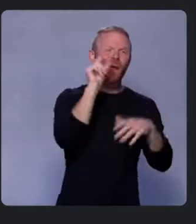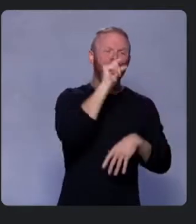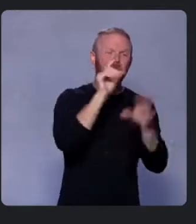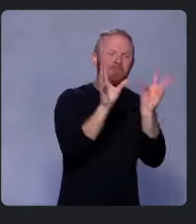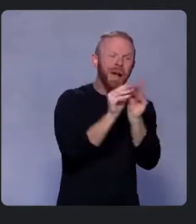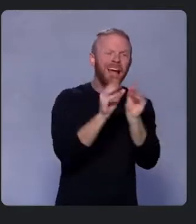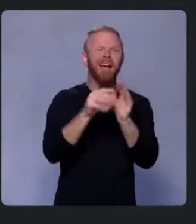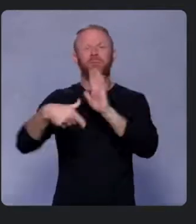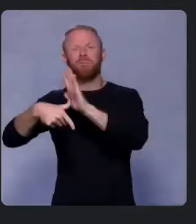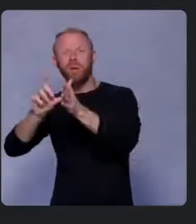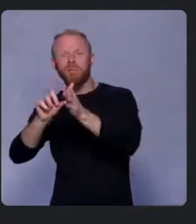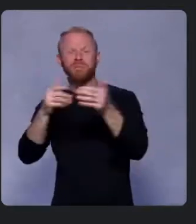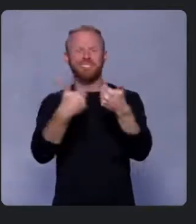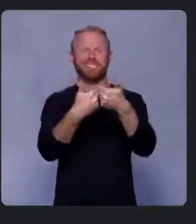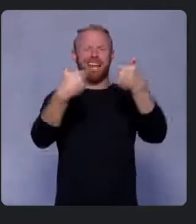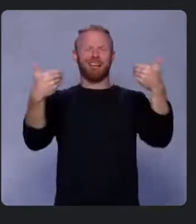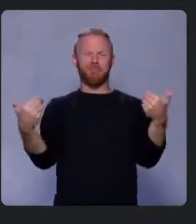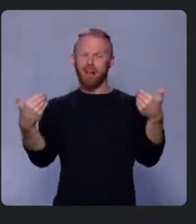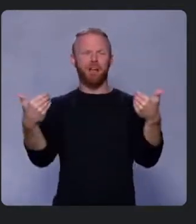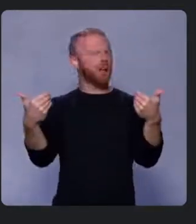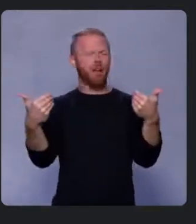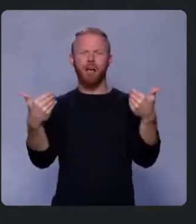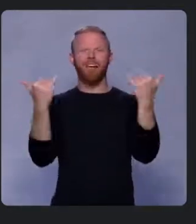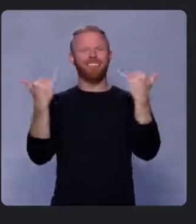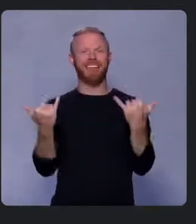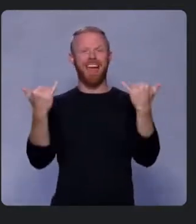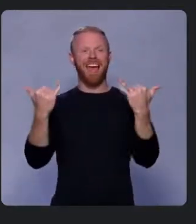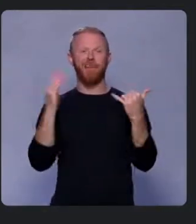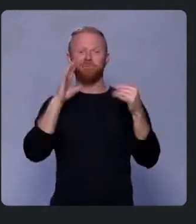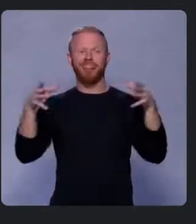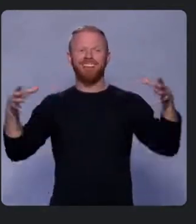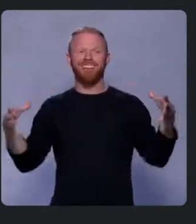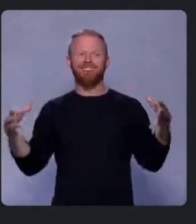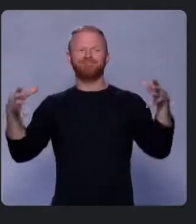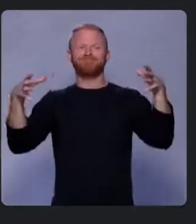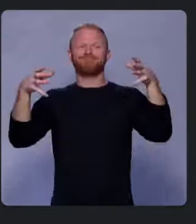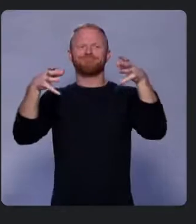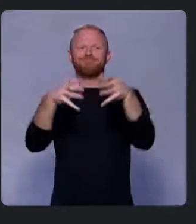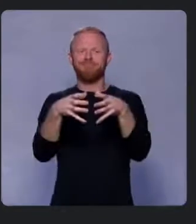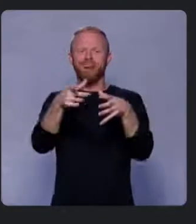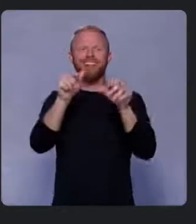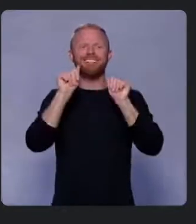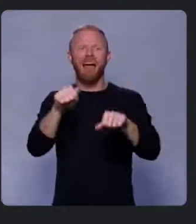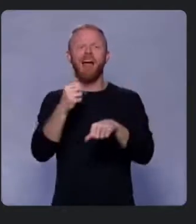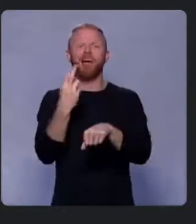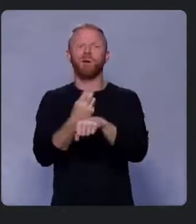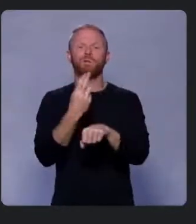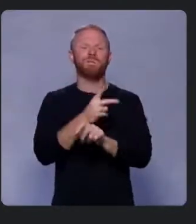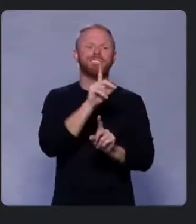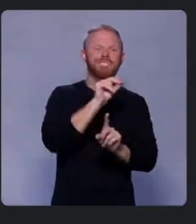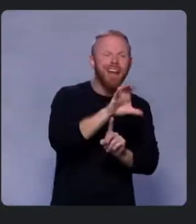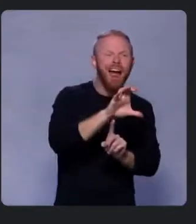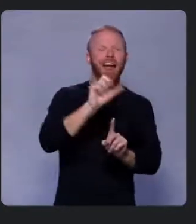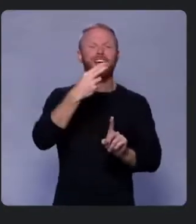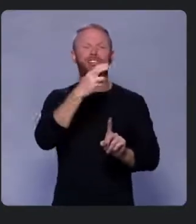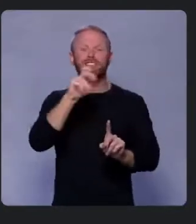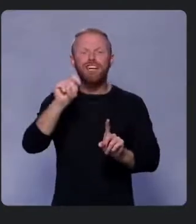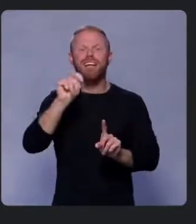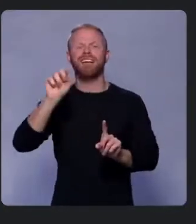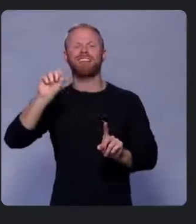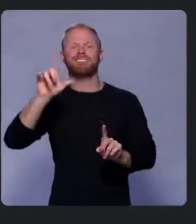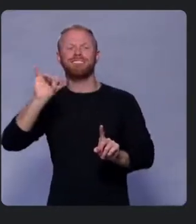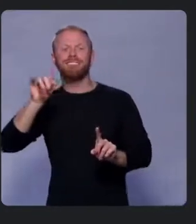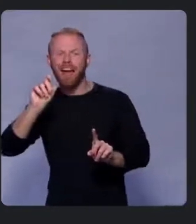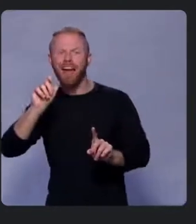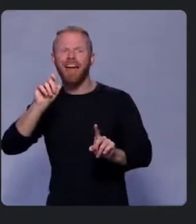progress. But starting today, you can easily present the doc, sheet, or slide you're working on directly